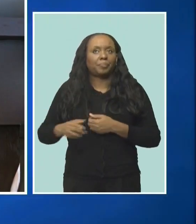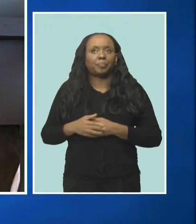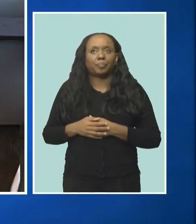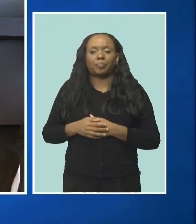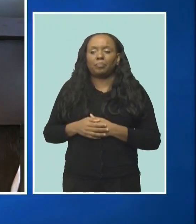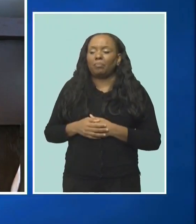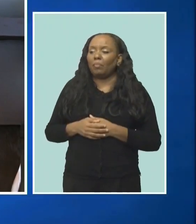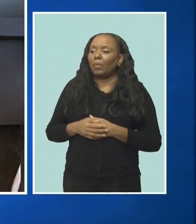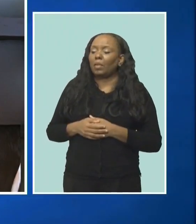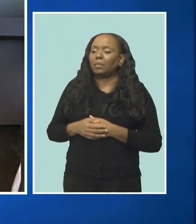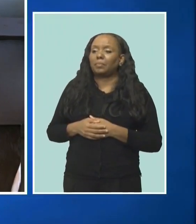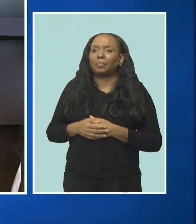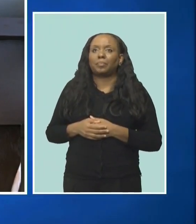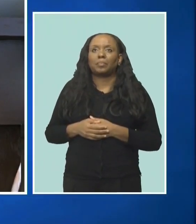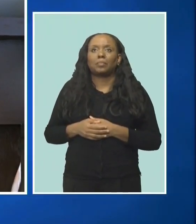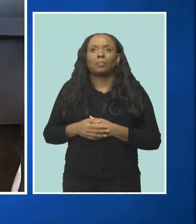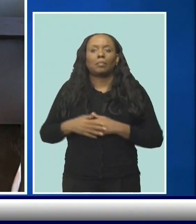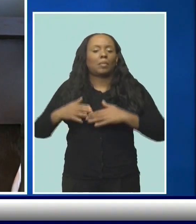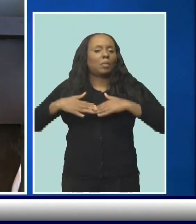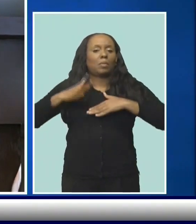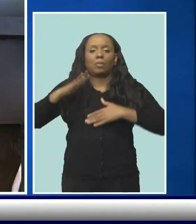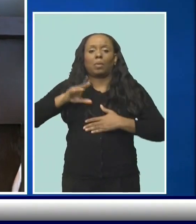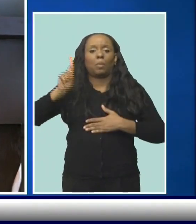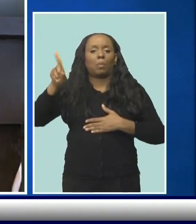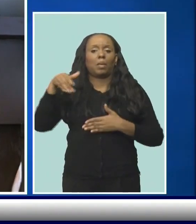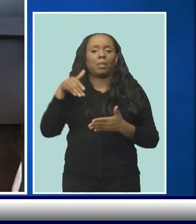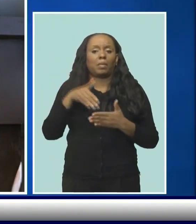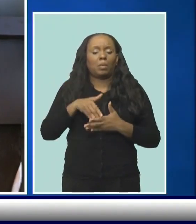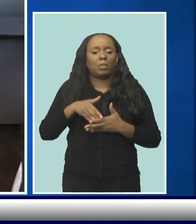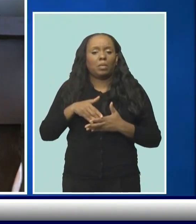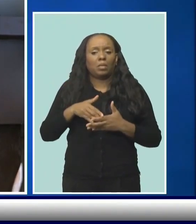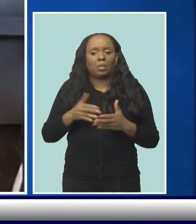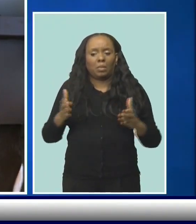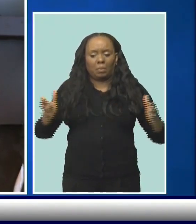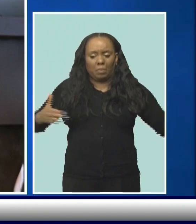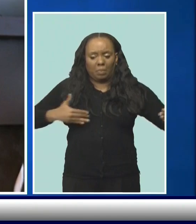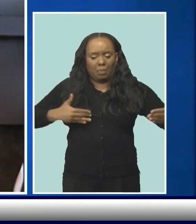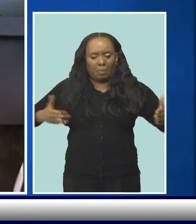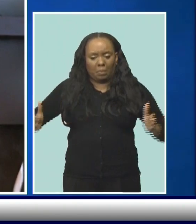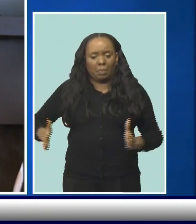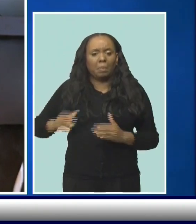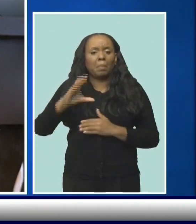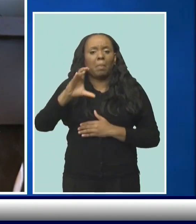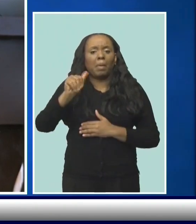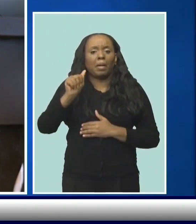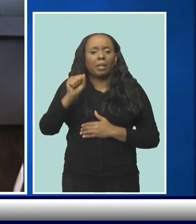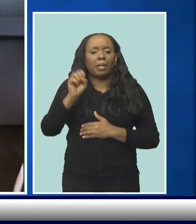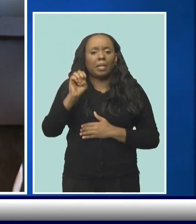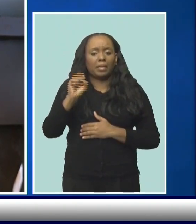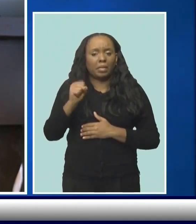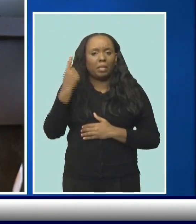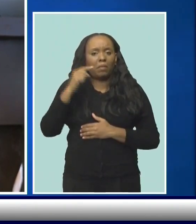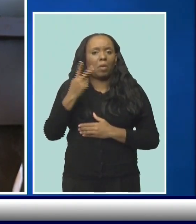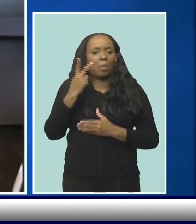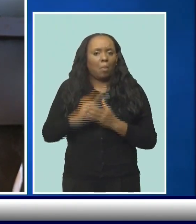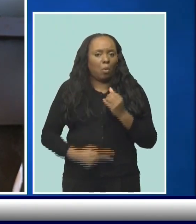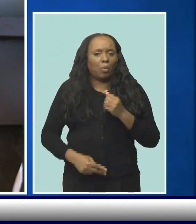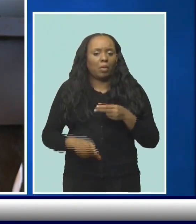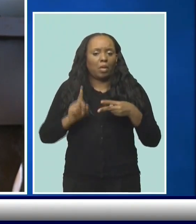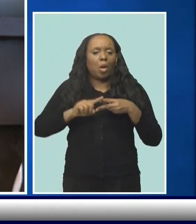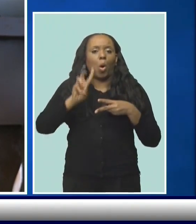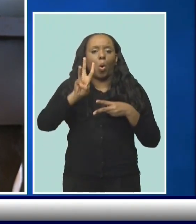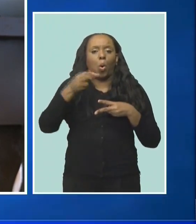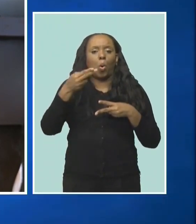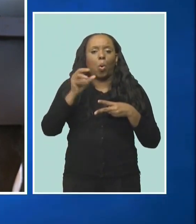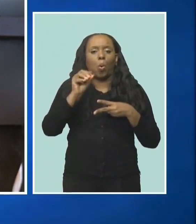over 1,000 cases of both, I believe. But again, how quickly will that